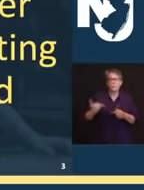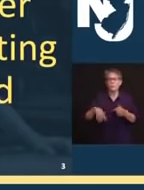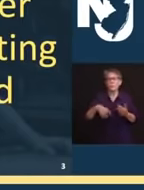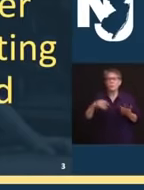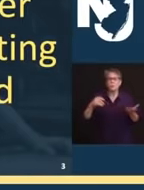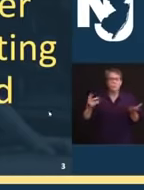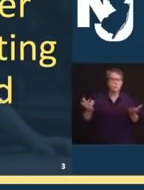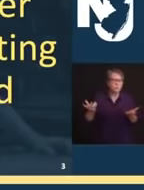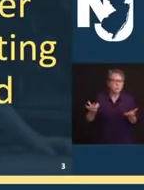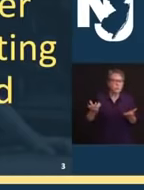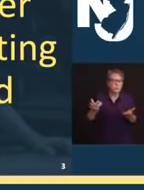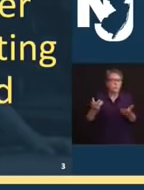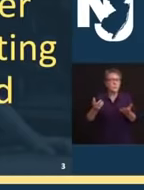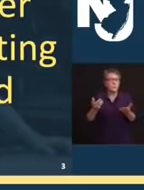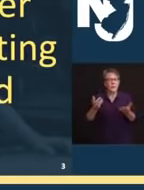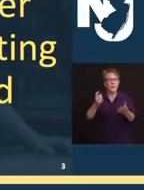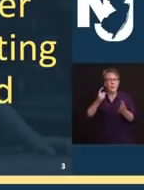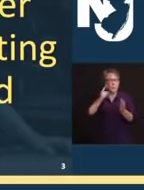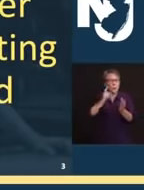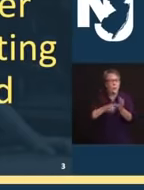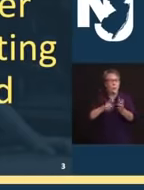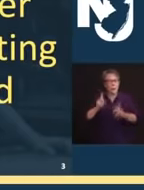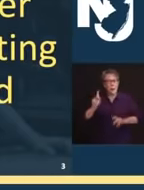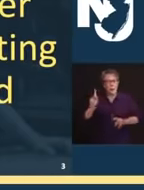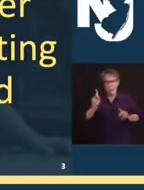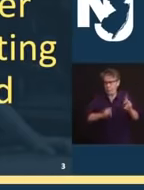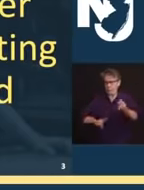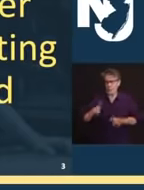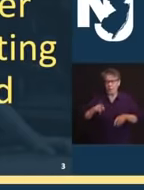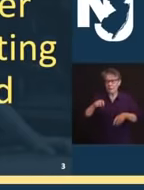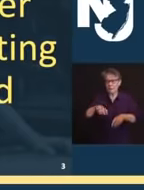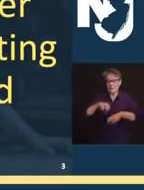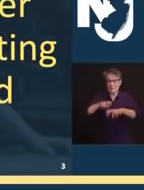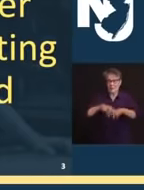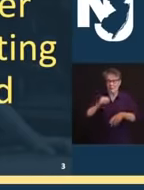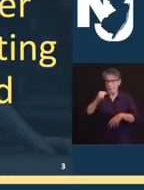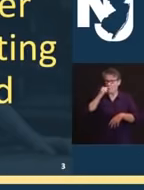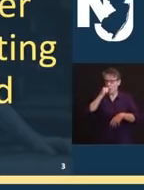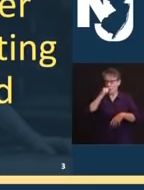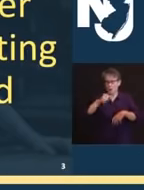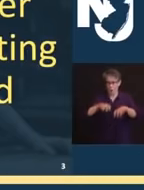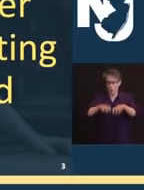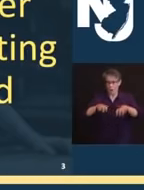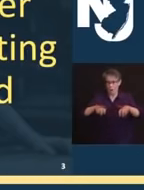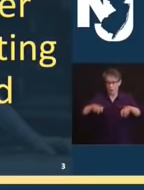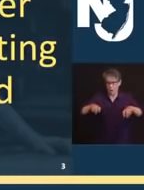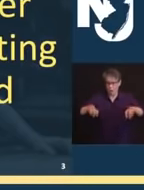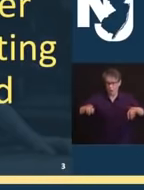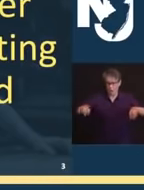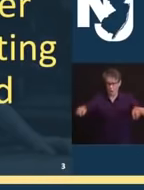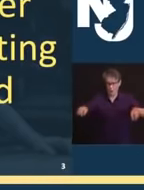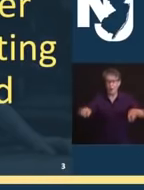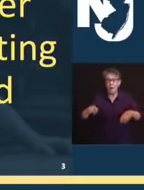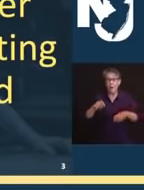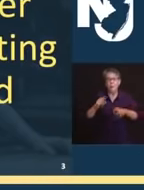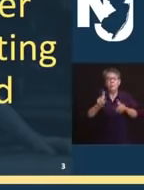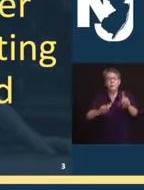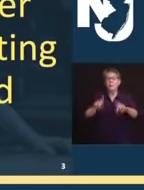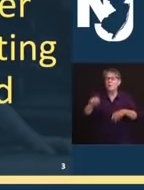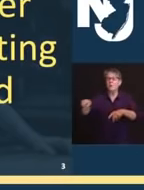patrons seated at bars and among bartenders, effective Thursday, all bar-side